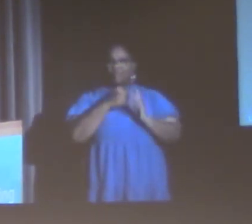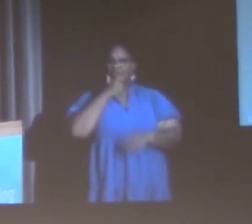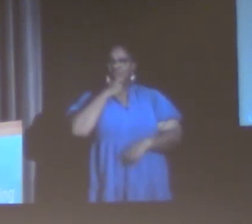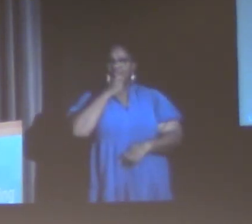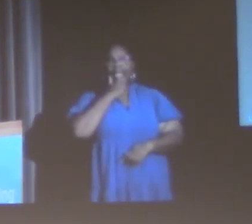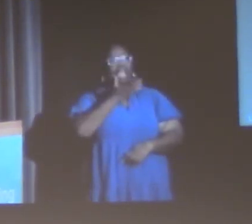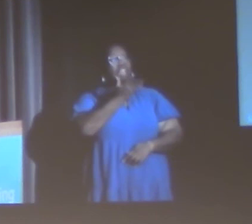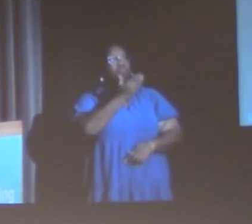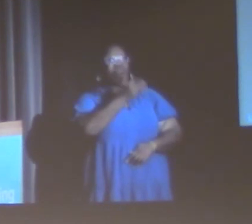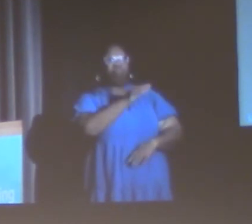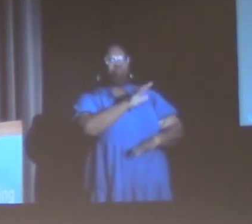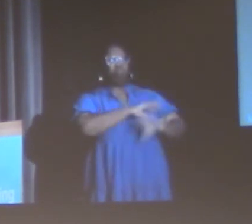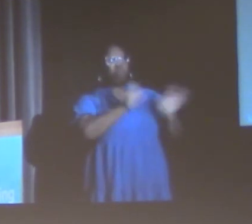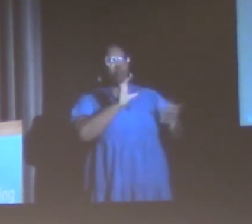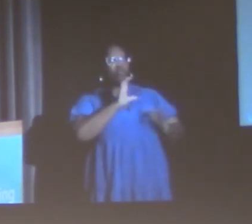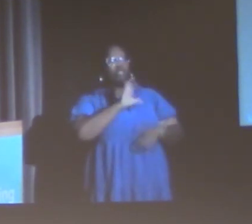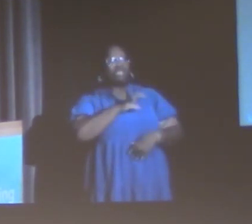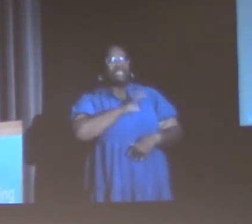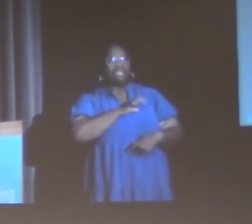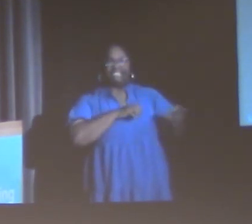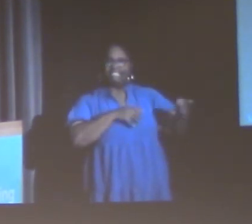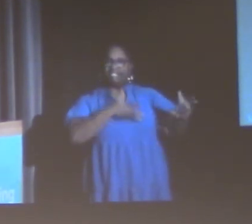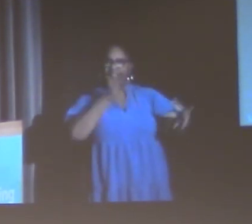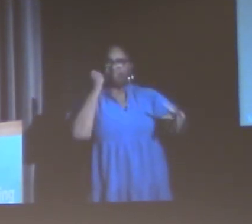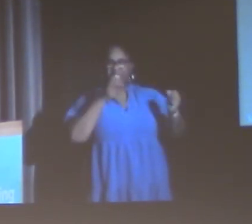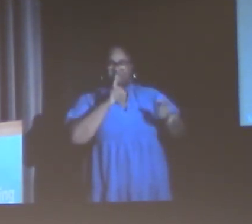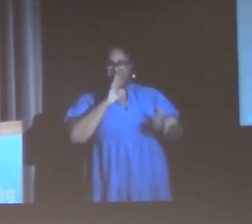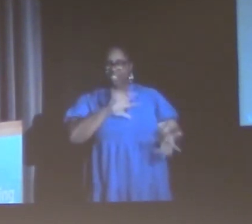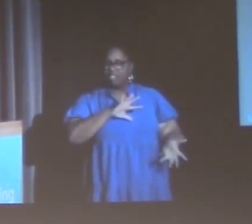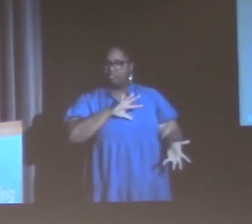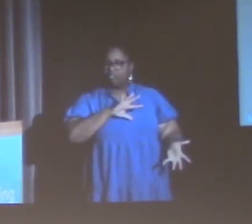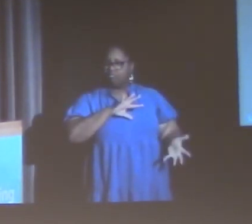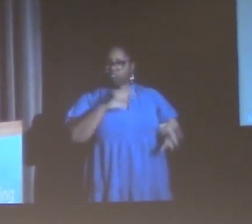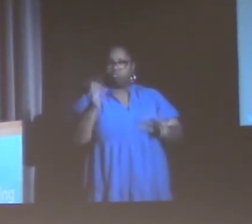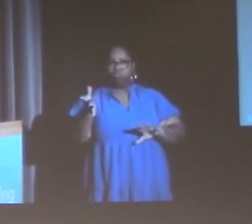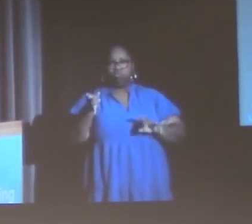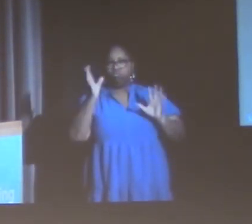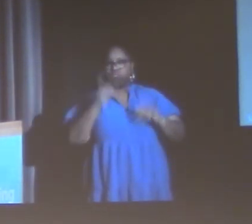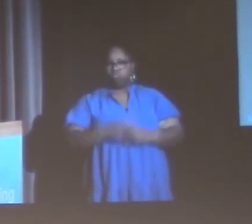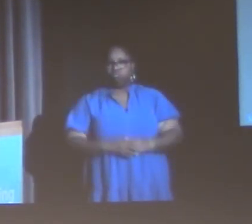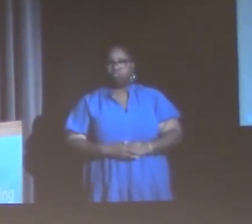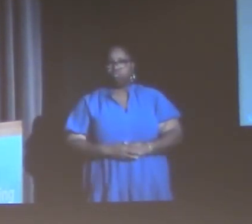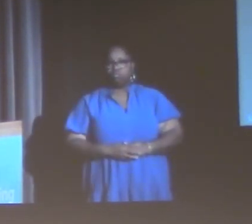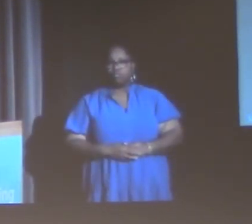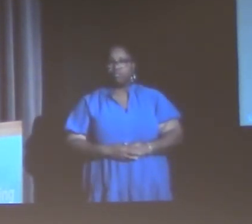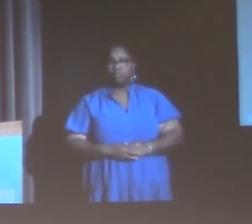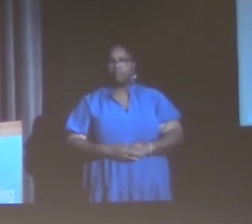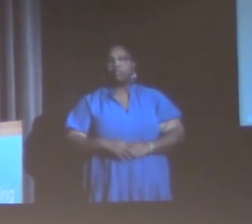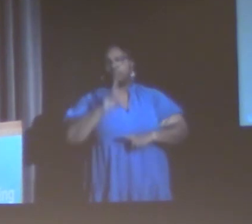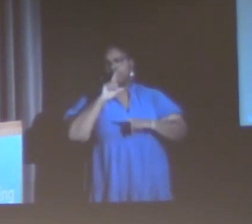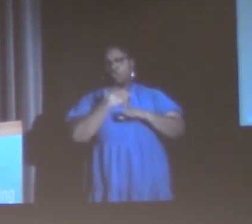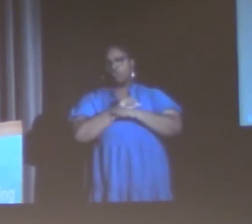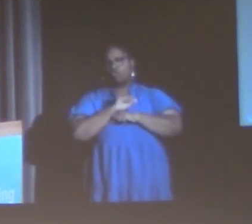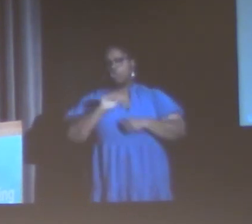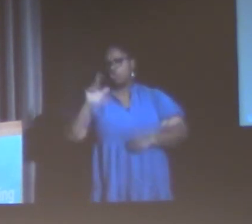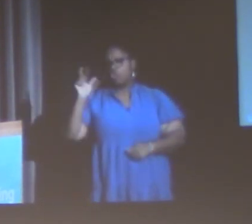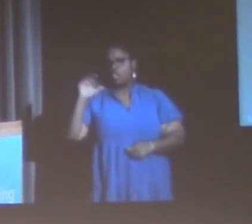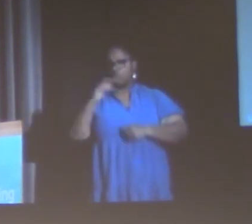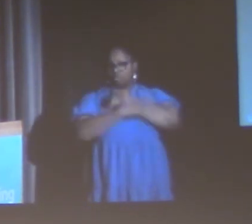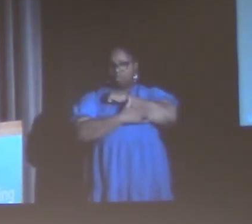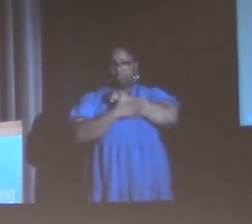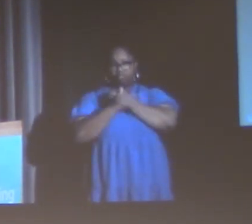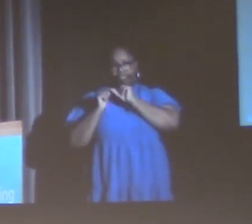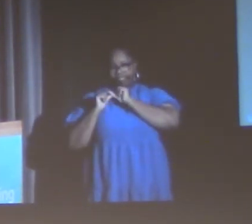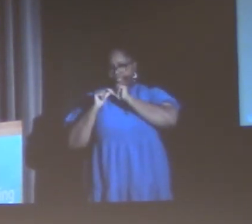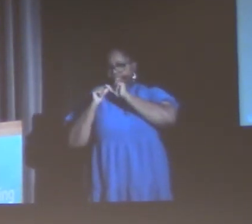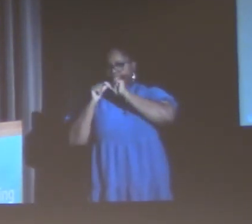citizenship. It's like a whole mess there. And for sure, the Islamic State is not dead. And